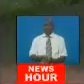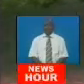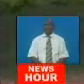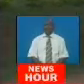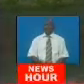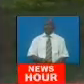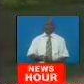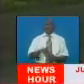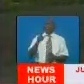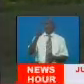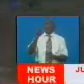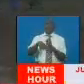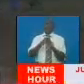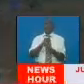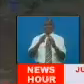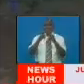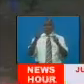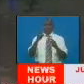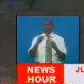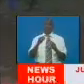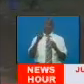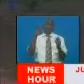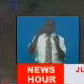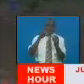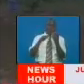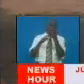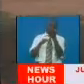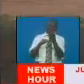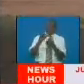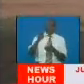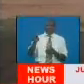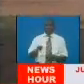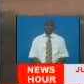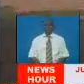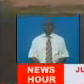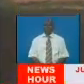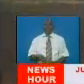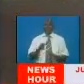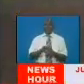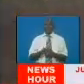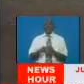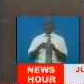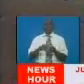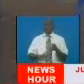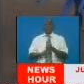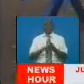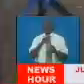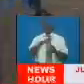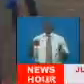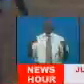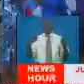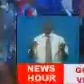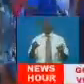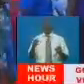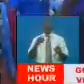For almost two decades, the Village of Hope orphanage at Gomoa Fetteh in the central region has been home to many children. It